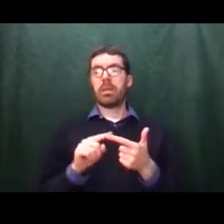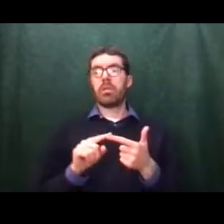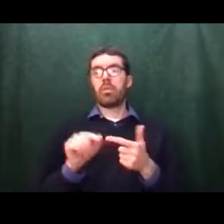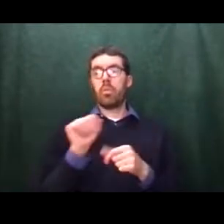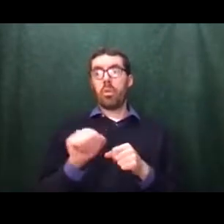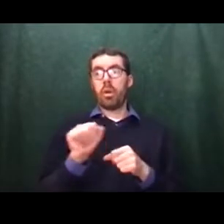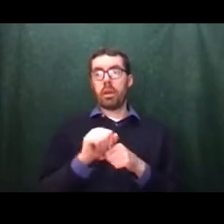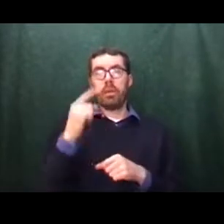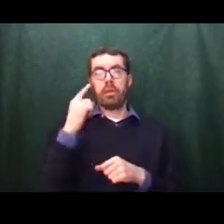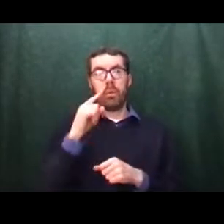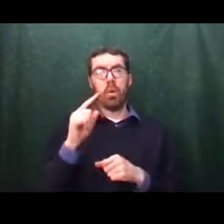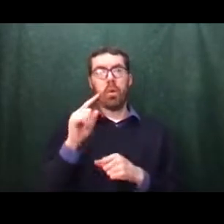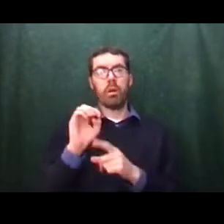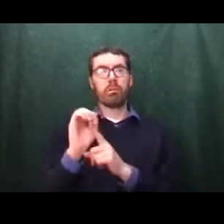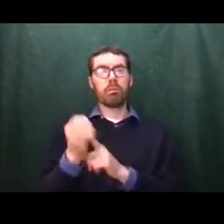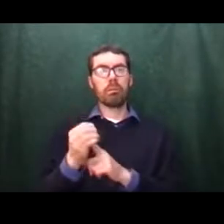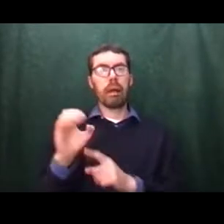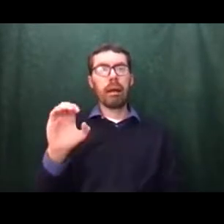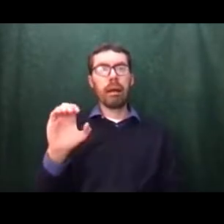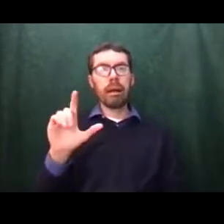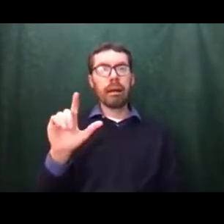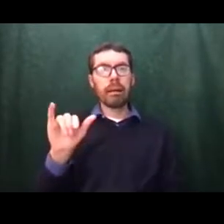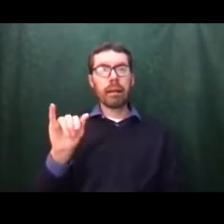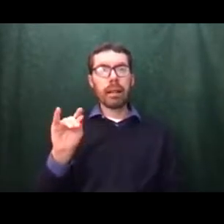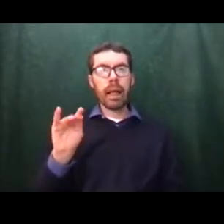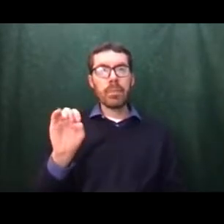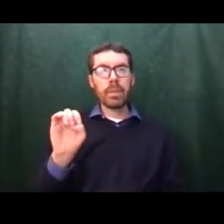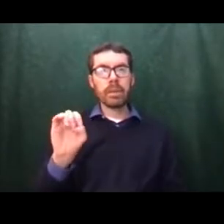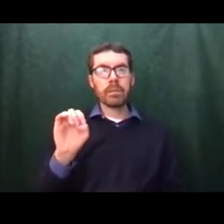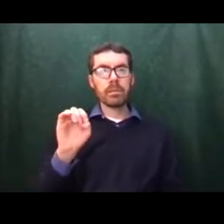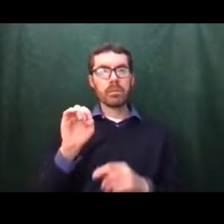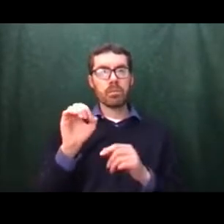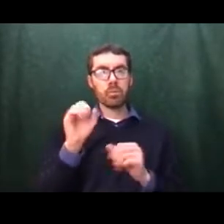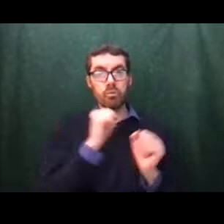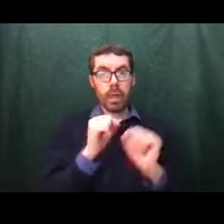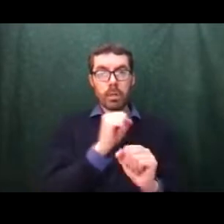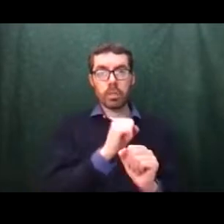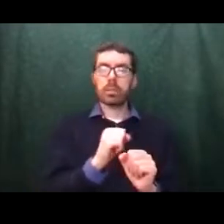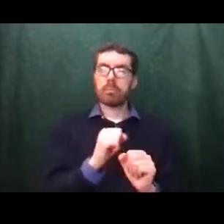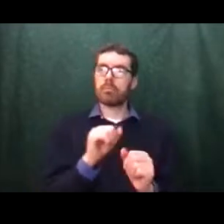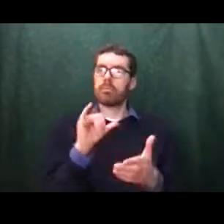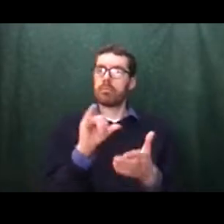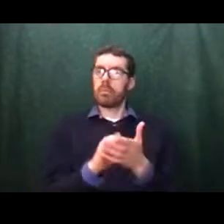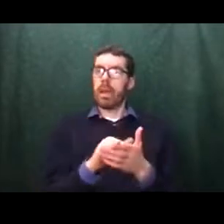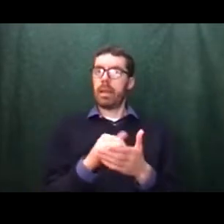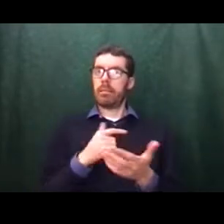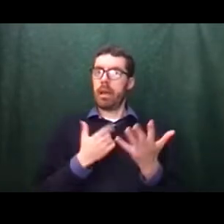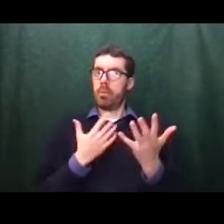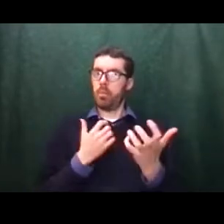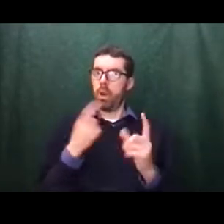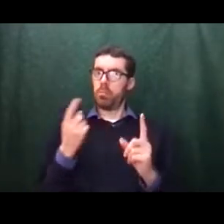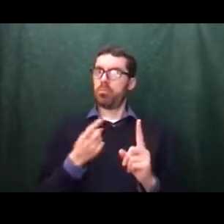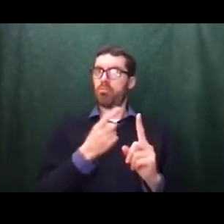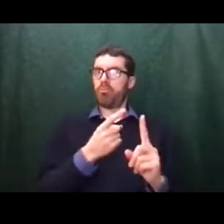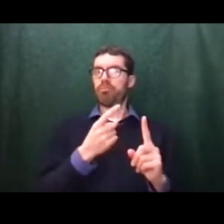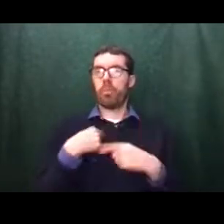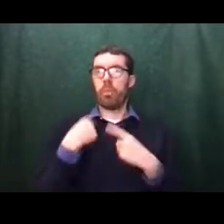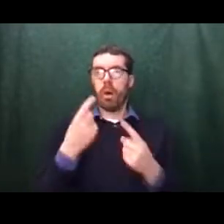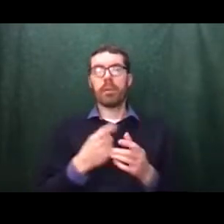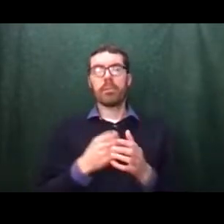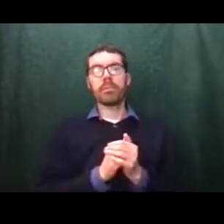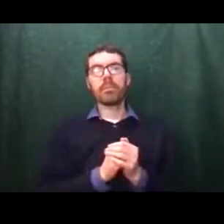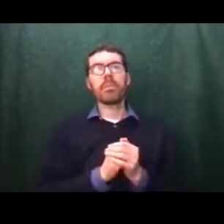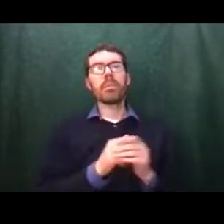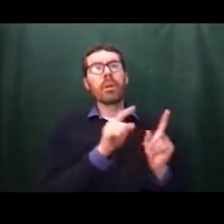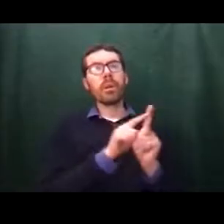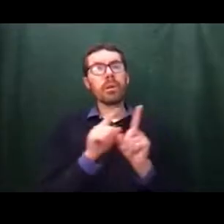that's something that I have wanted to do for quite a while. So that's the work that I'm focused on as well. But I also want